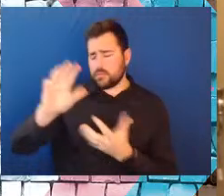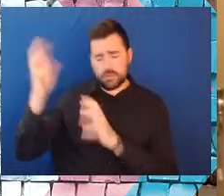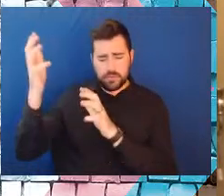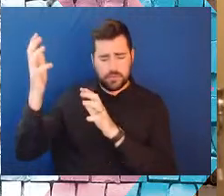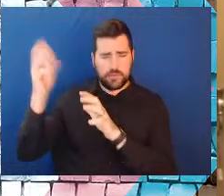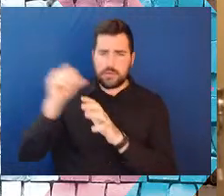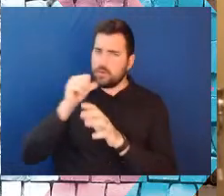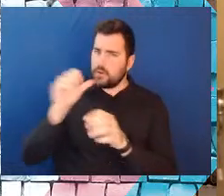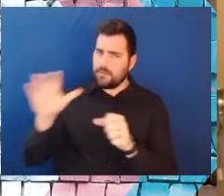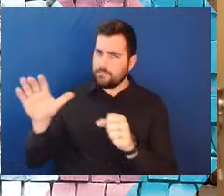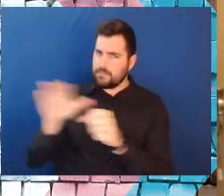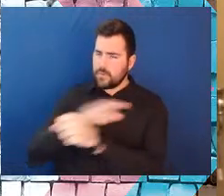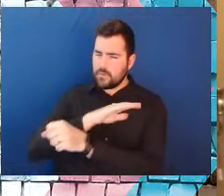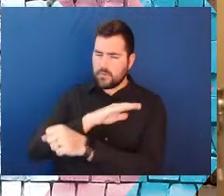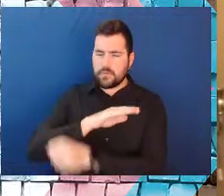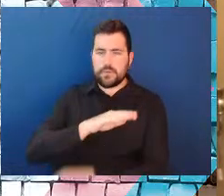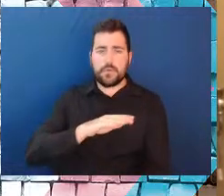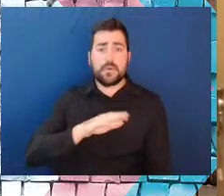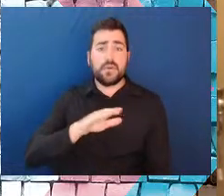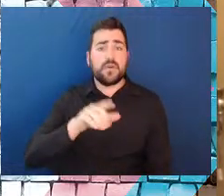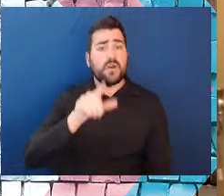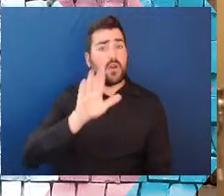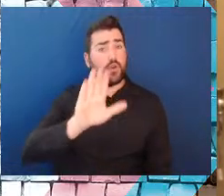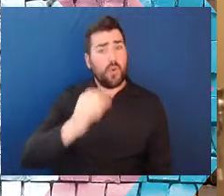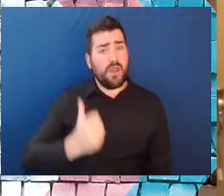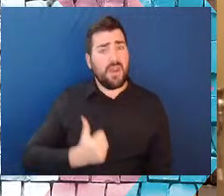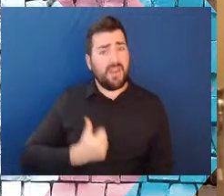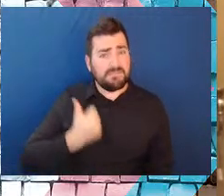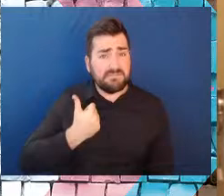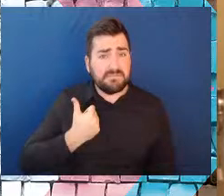That you have a vital, viable life and